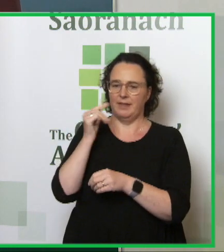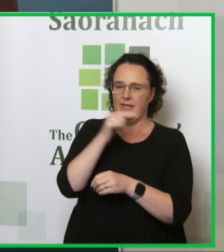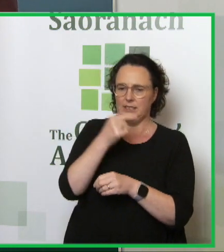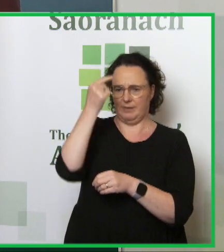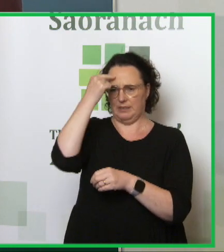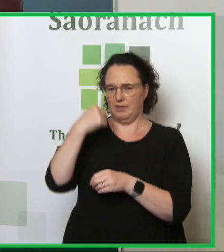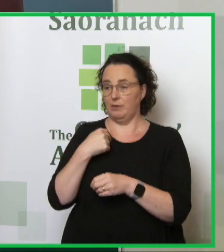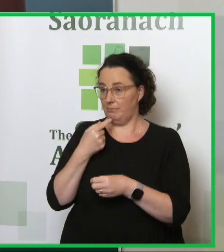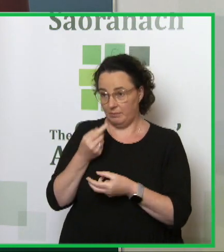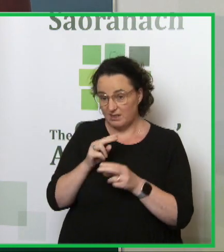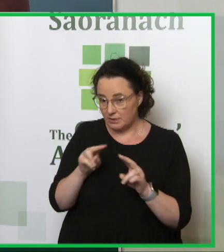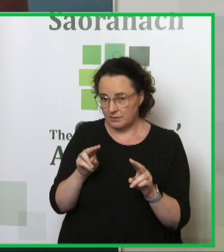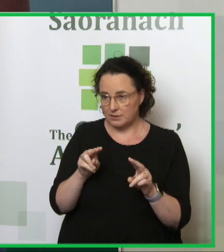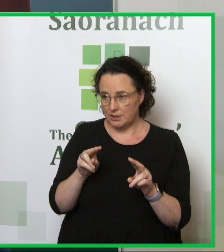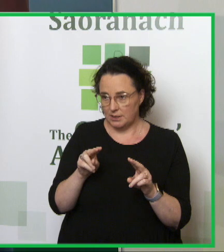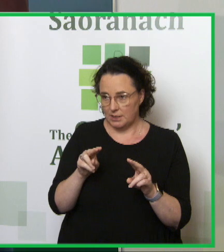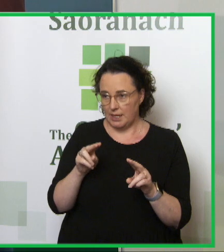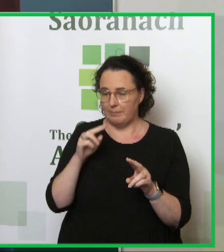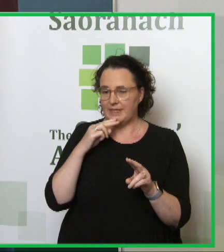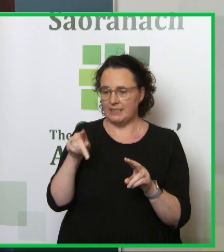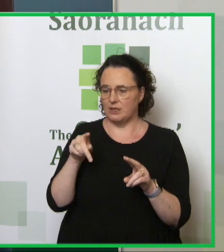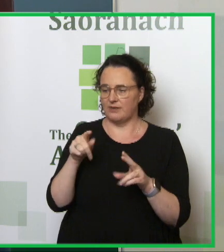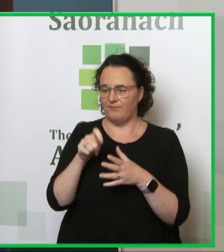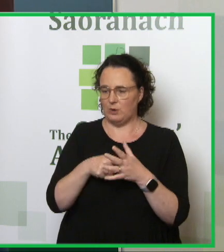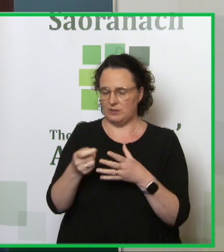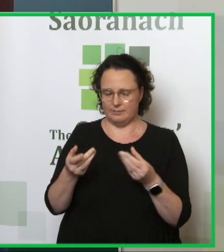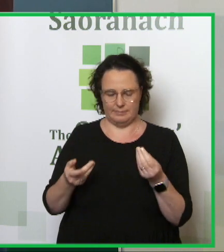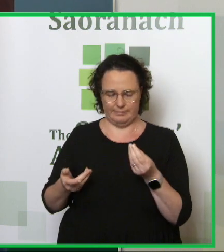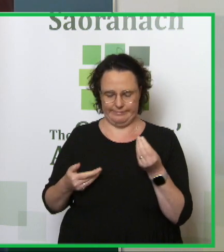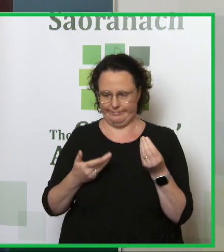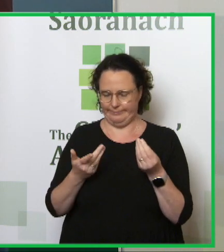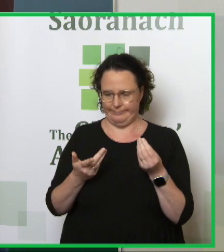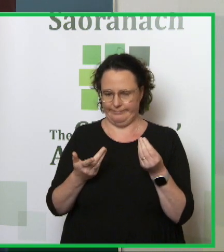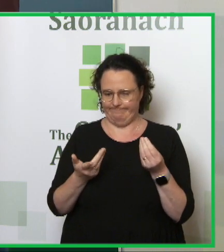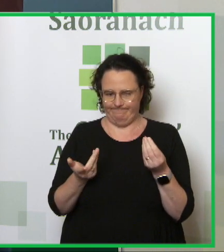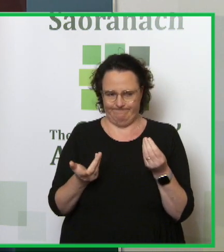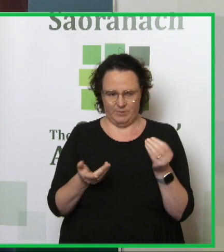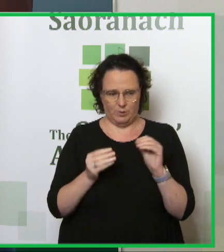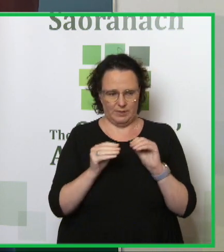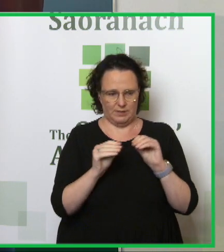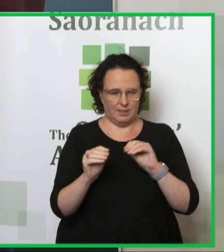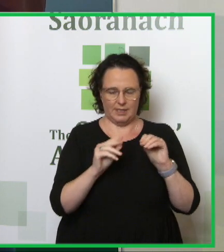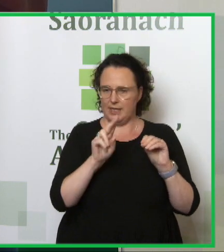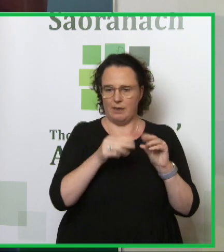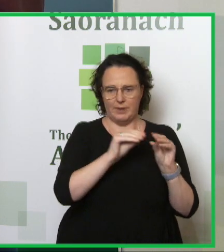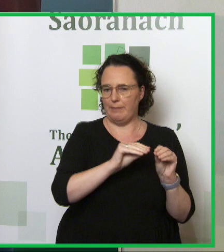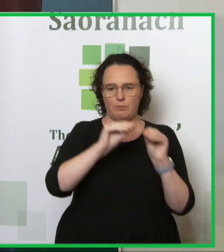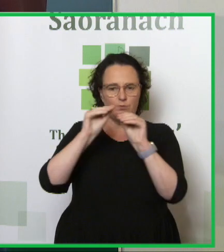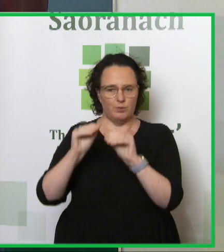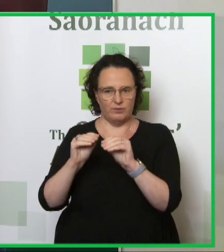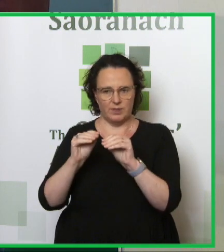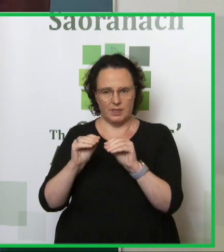me. So they go into the non-transferable, which means their vote no longer actually plays a part in the election. It counted on the first